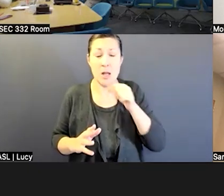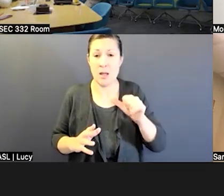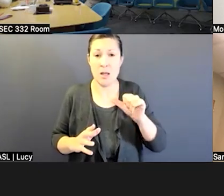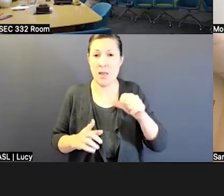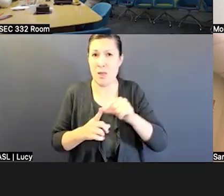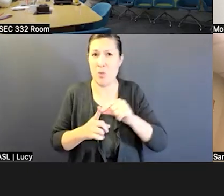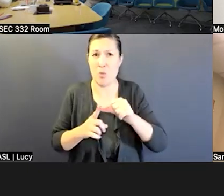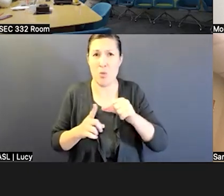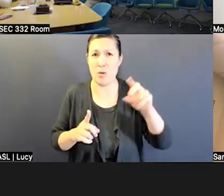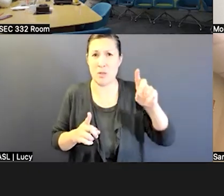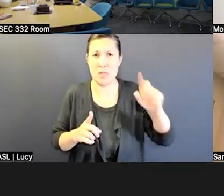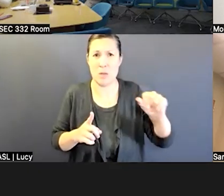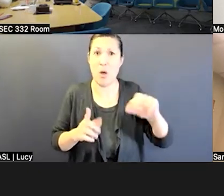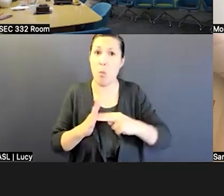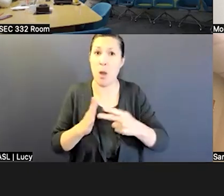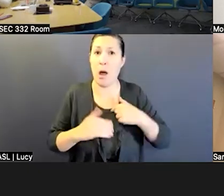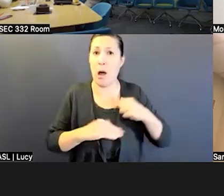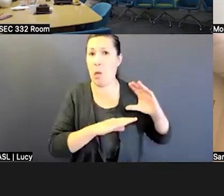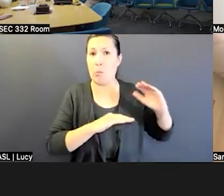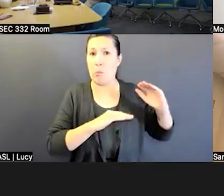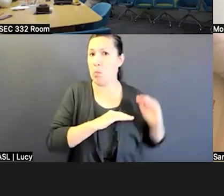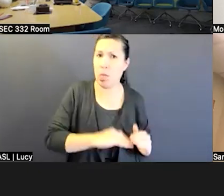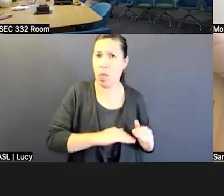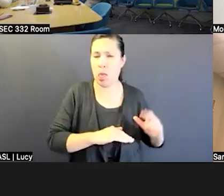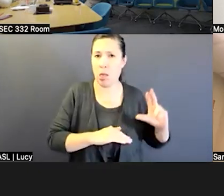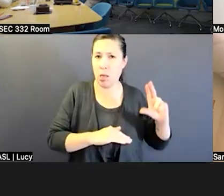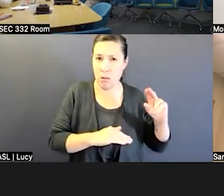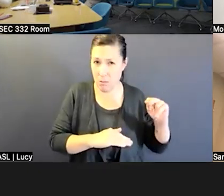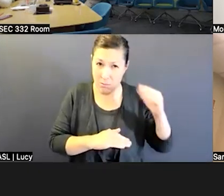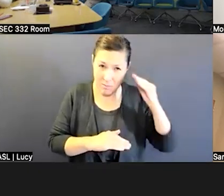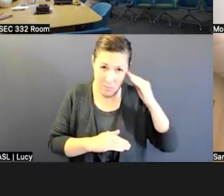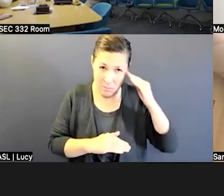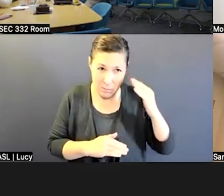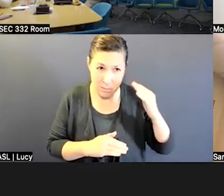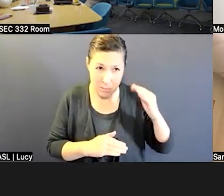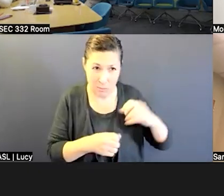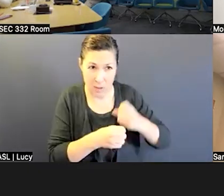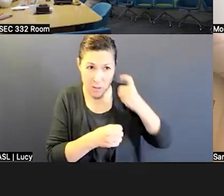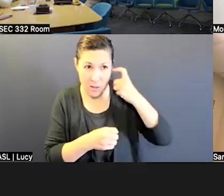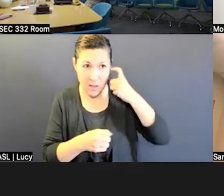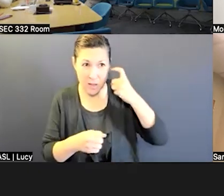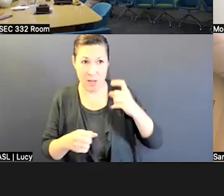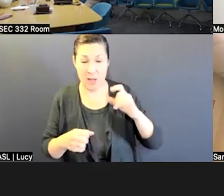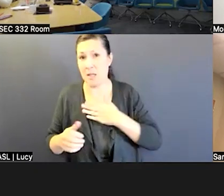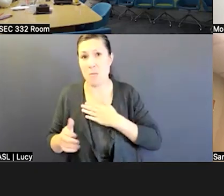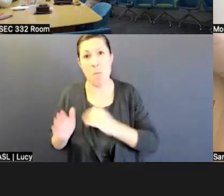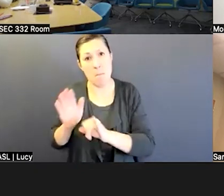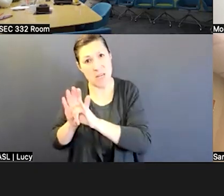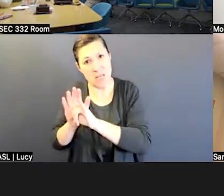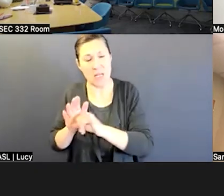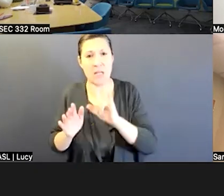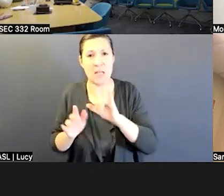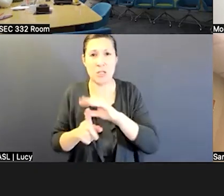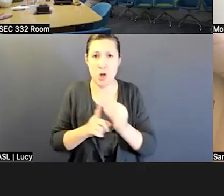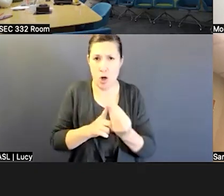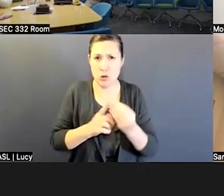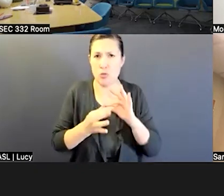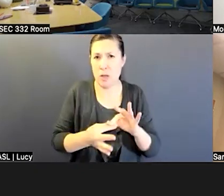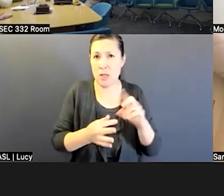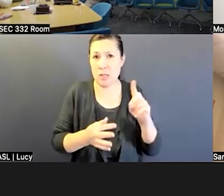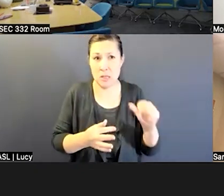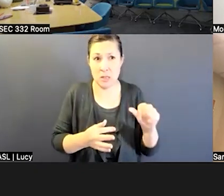diminishes me. If that makes sense. So there's an identity and a culture around it. Right. Would you say